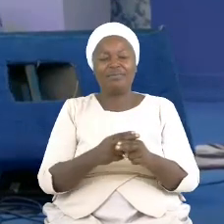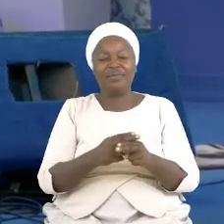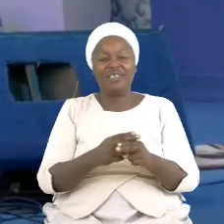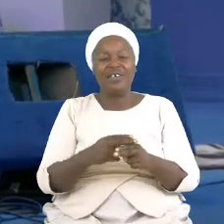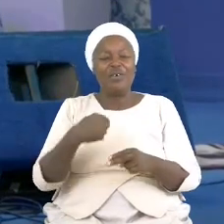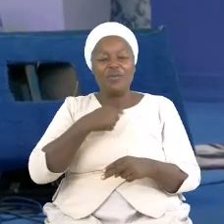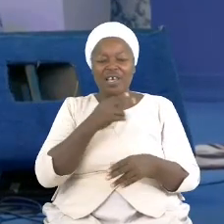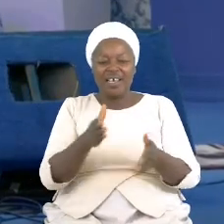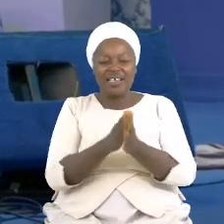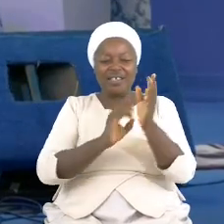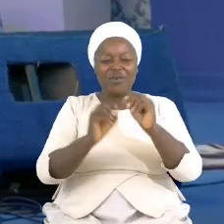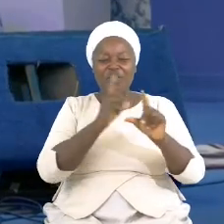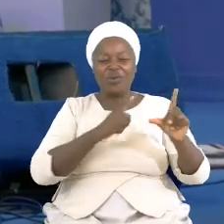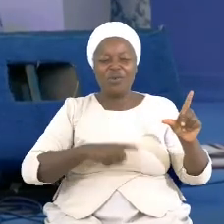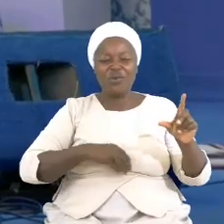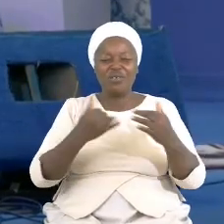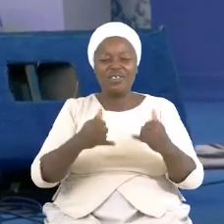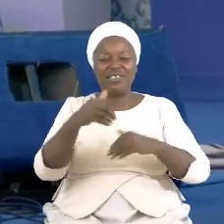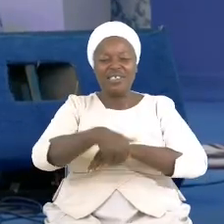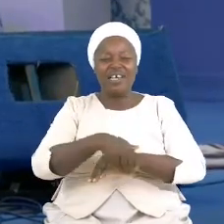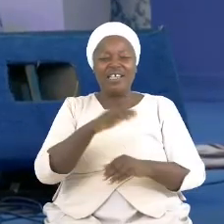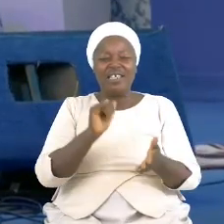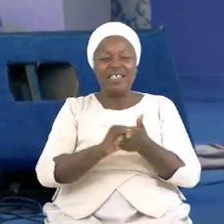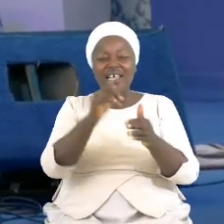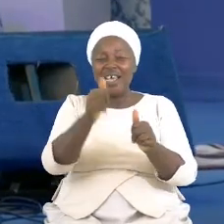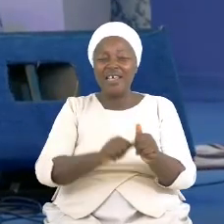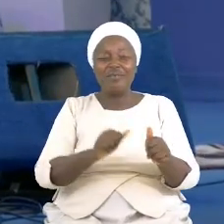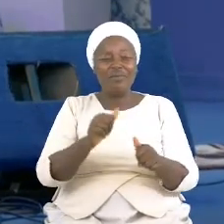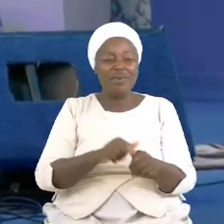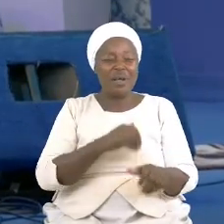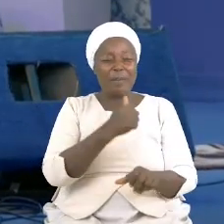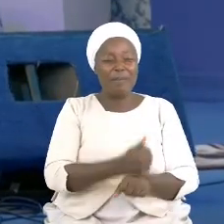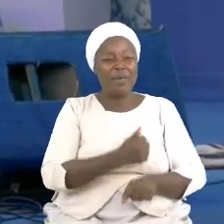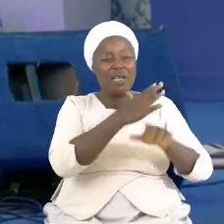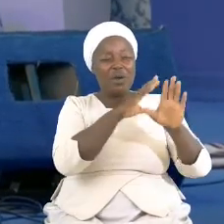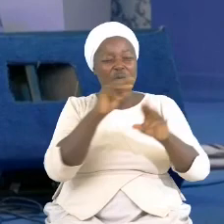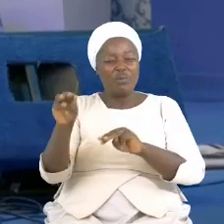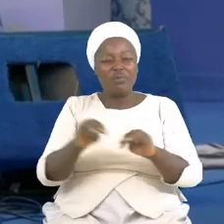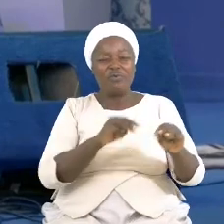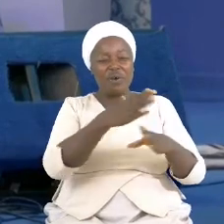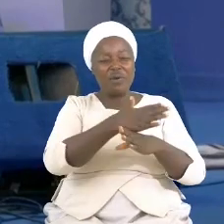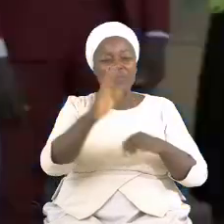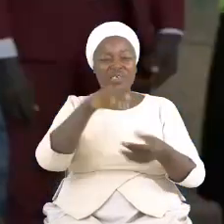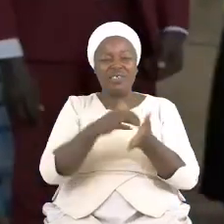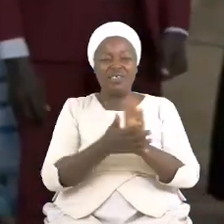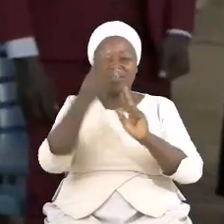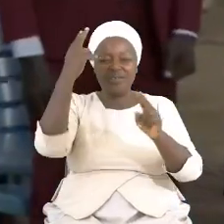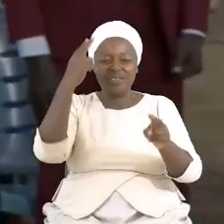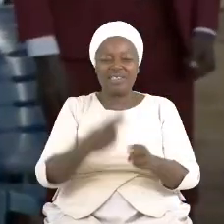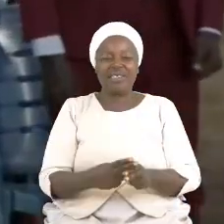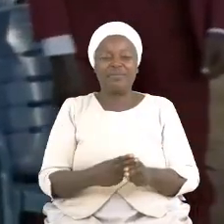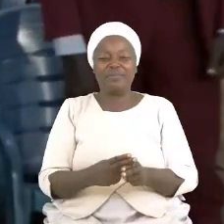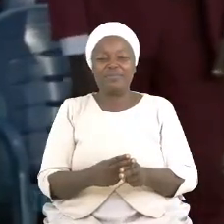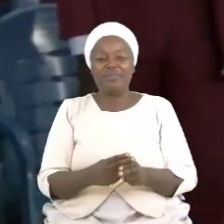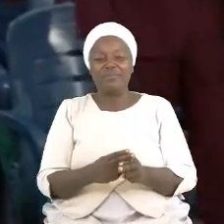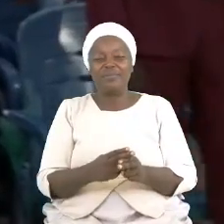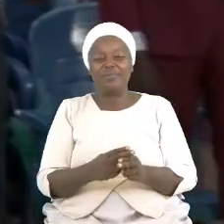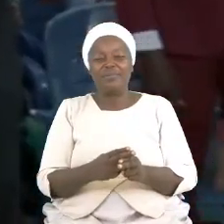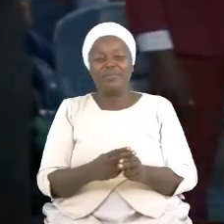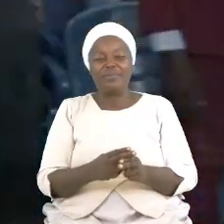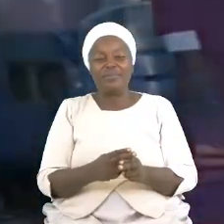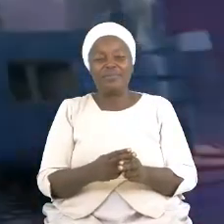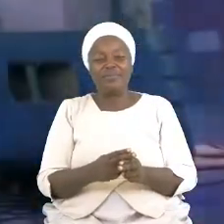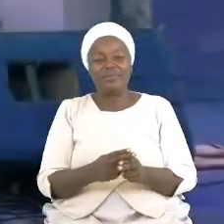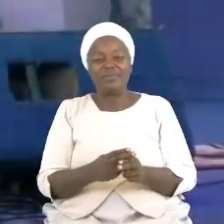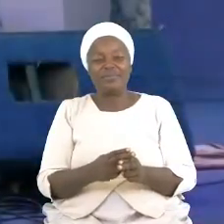oh Lord, tonight, every mountain will move away in Jesus' name. Let